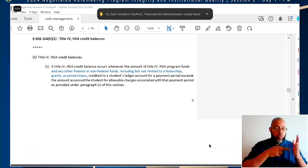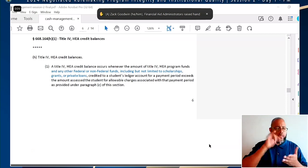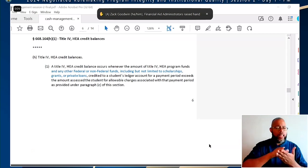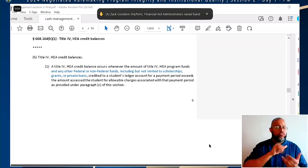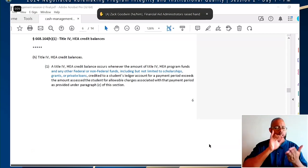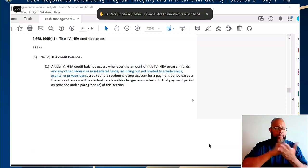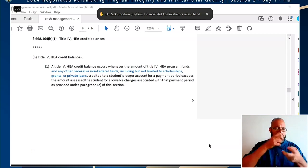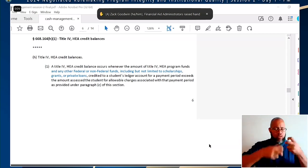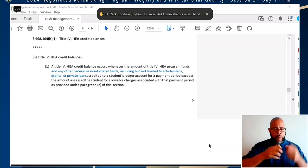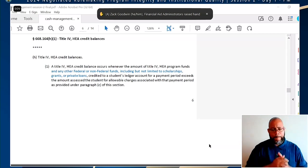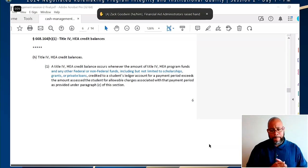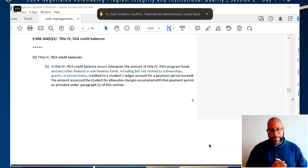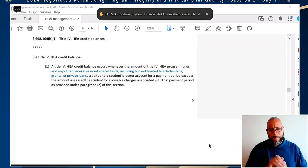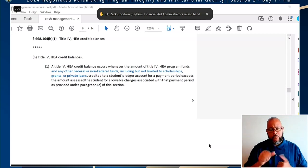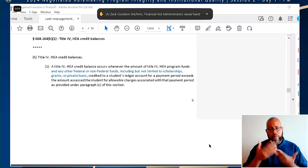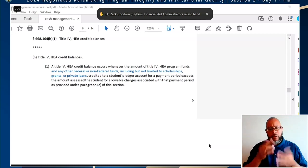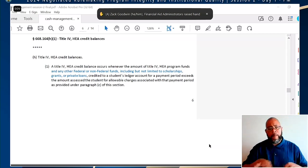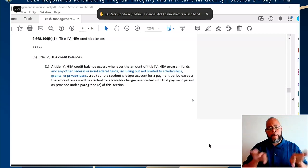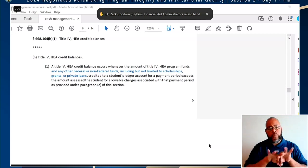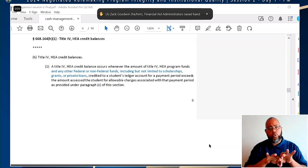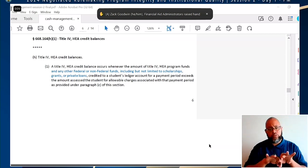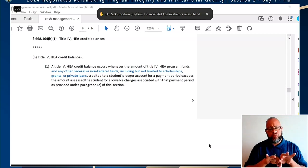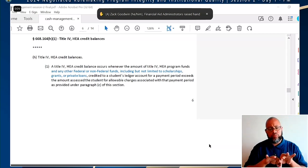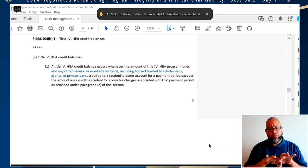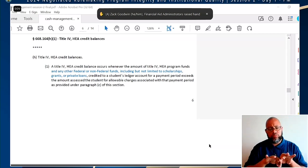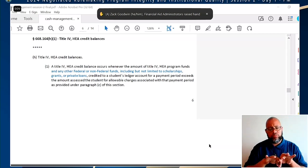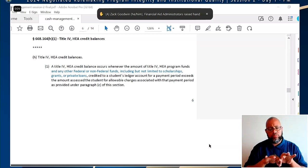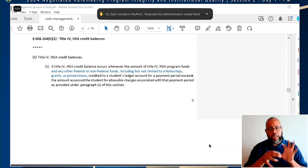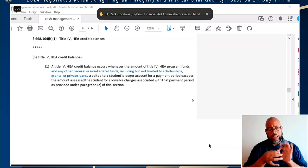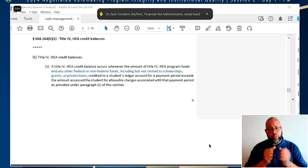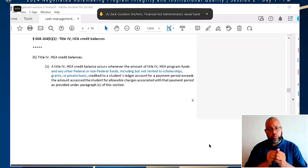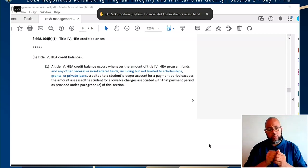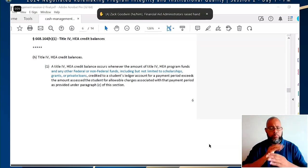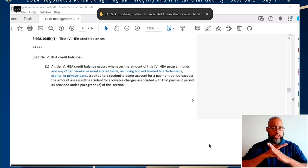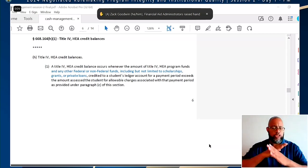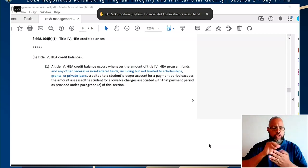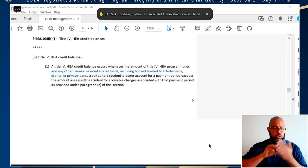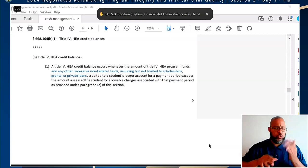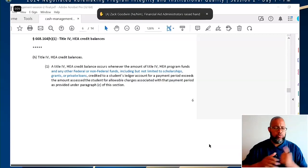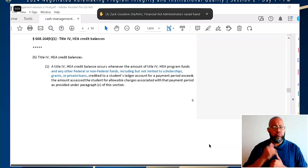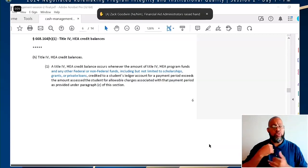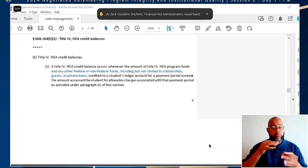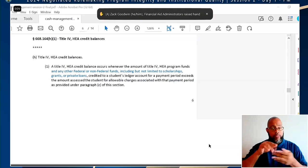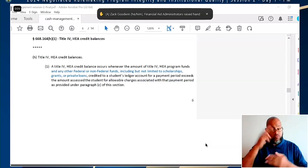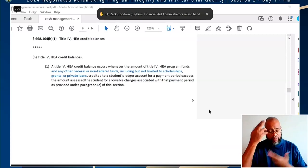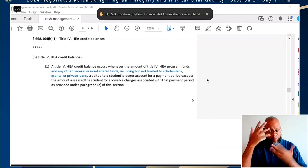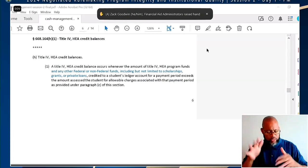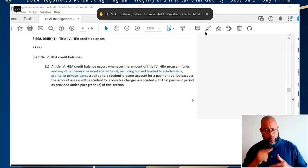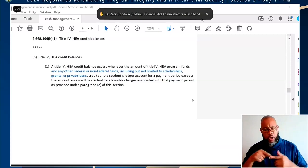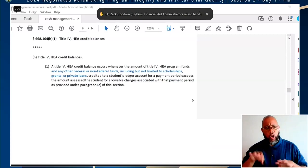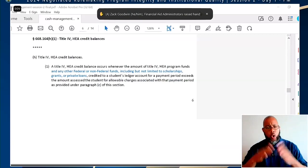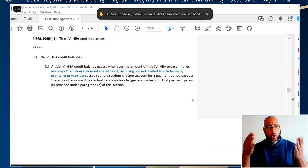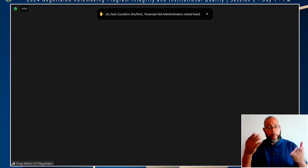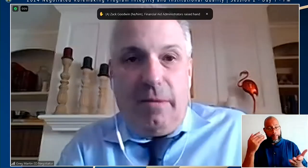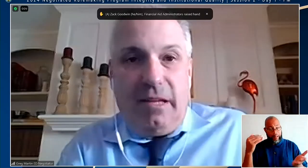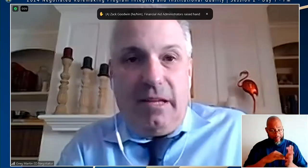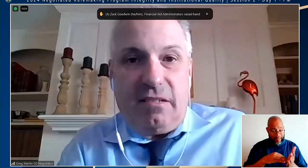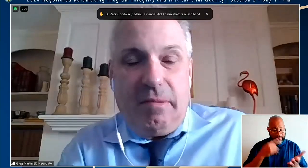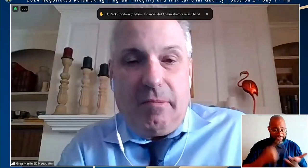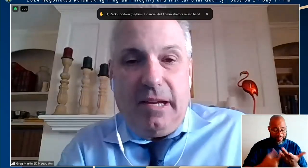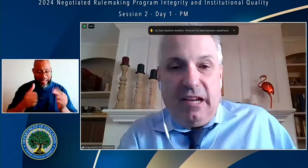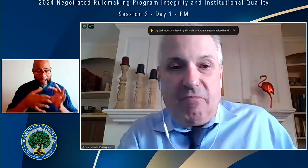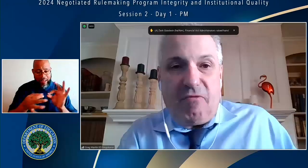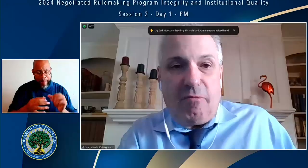that problem and provides an important protection for students. As I said, we already went over the reasons for it, but I'll open the floor again for any